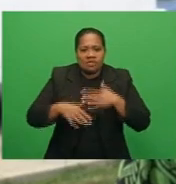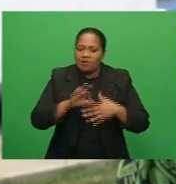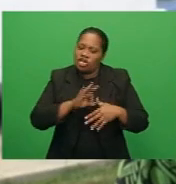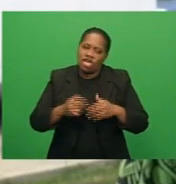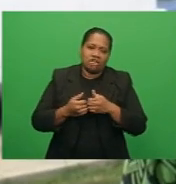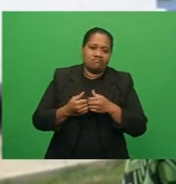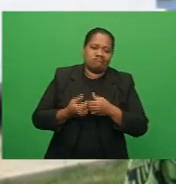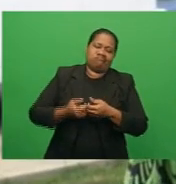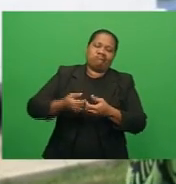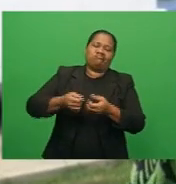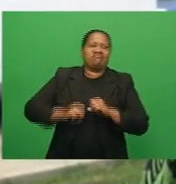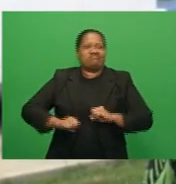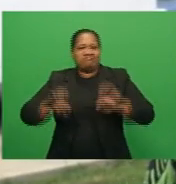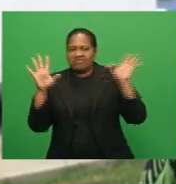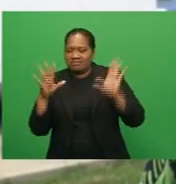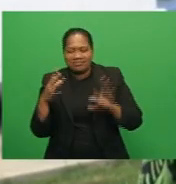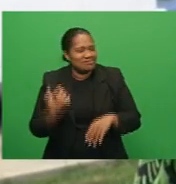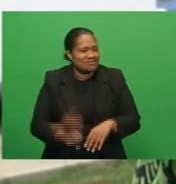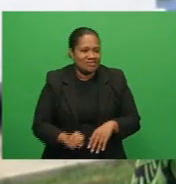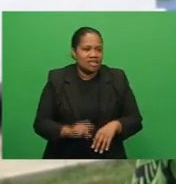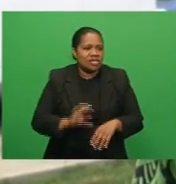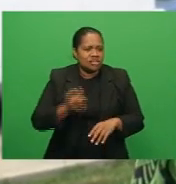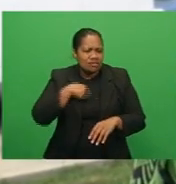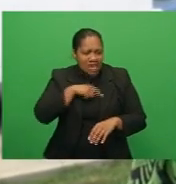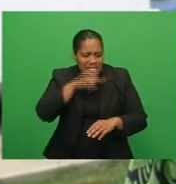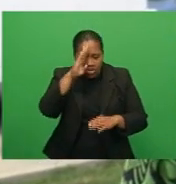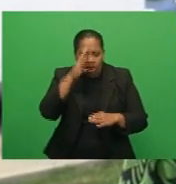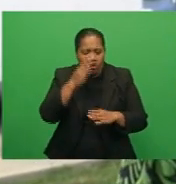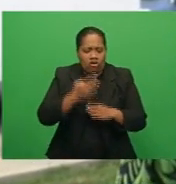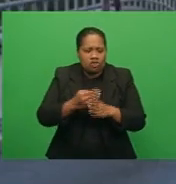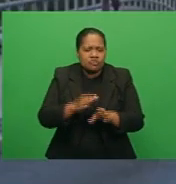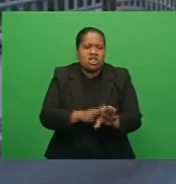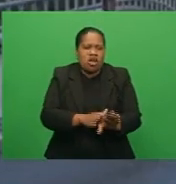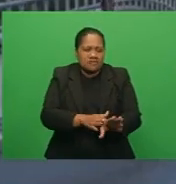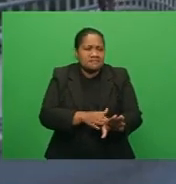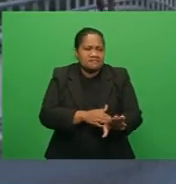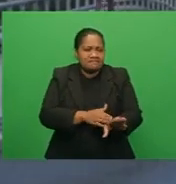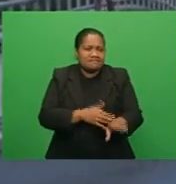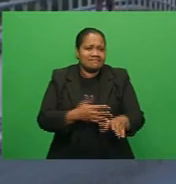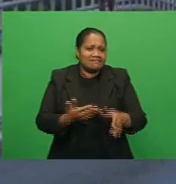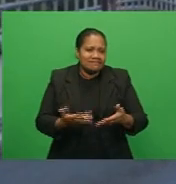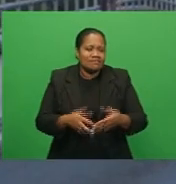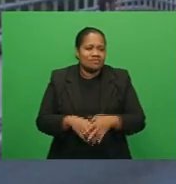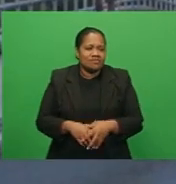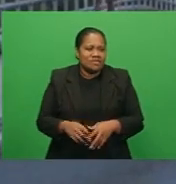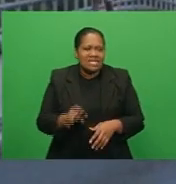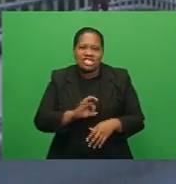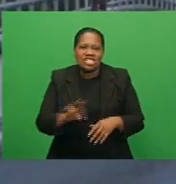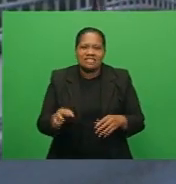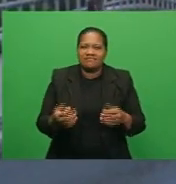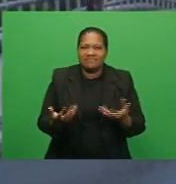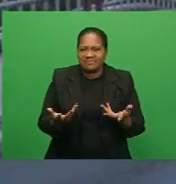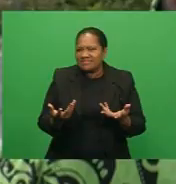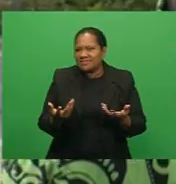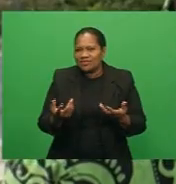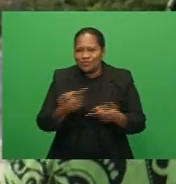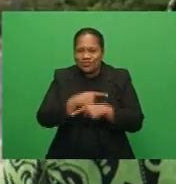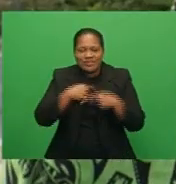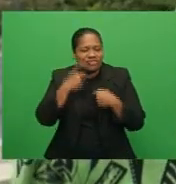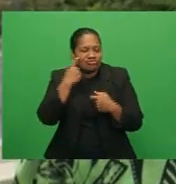Yeah, we hope just slowly might be. No, not losing. We're trying our best to